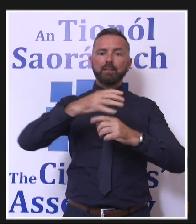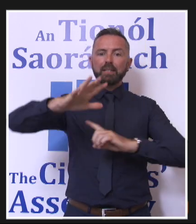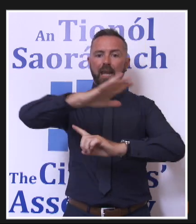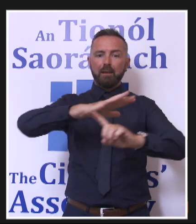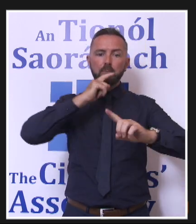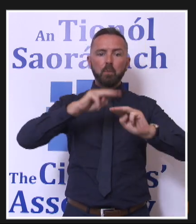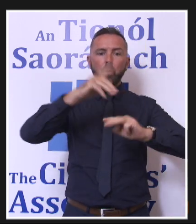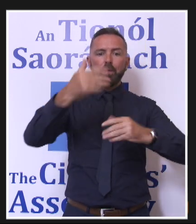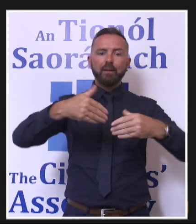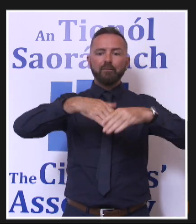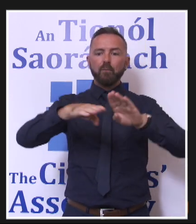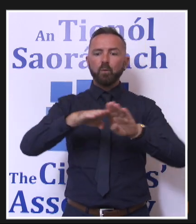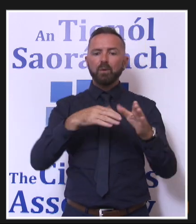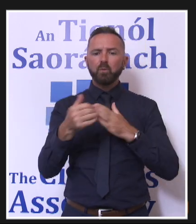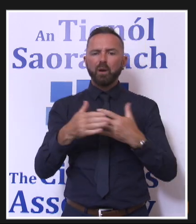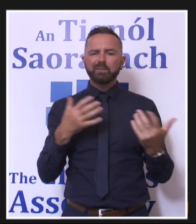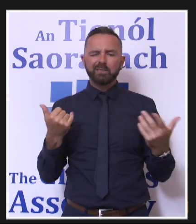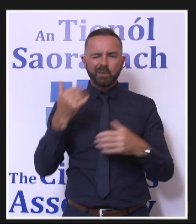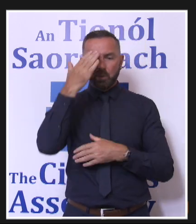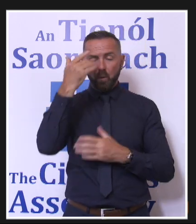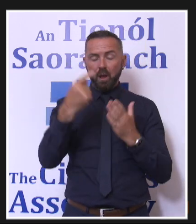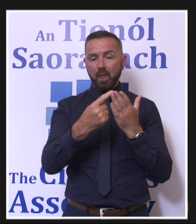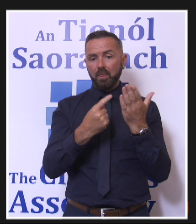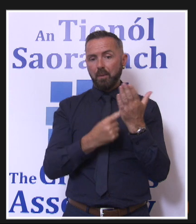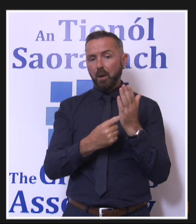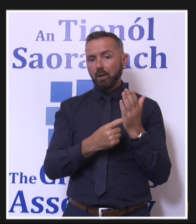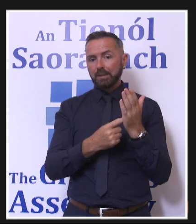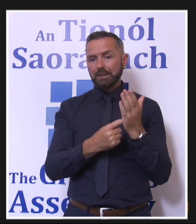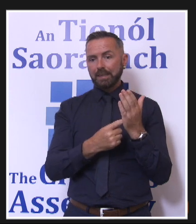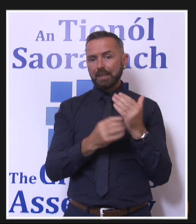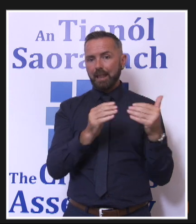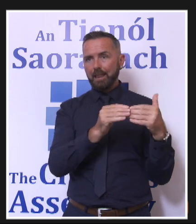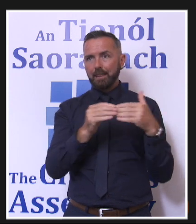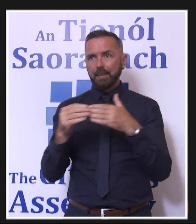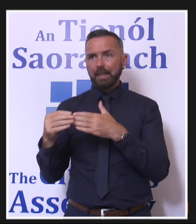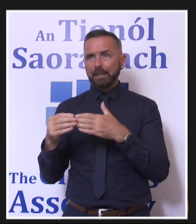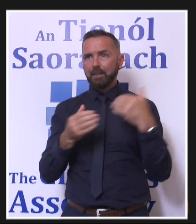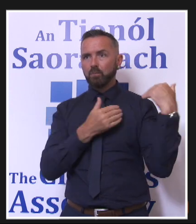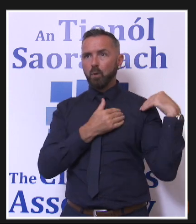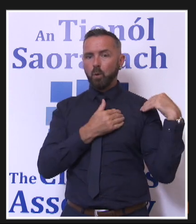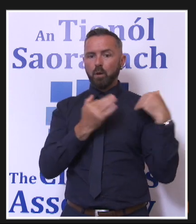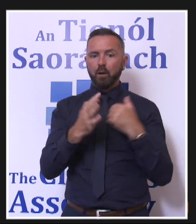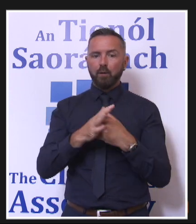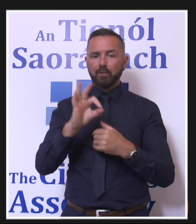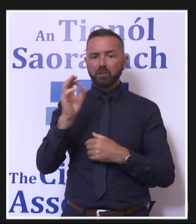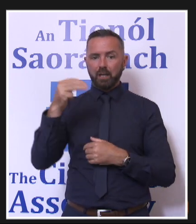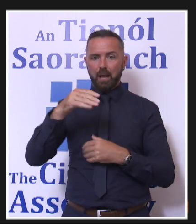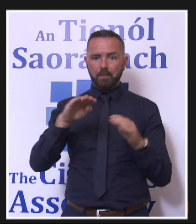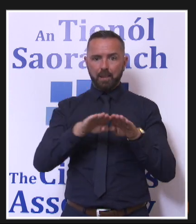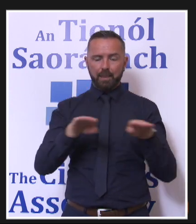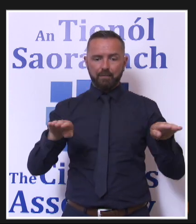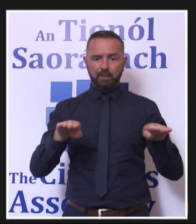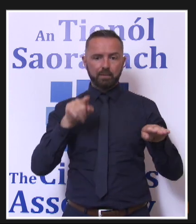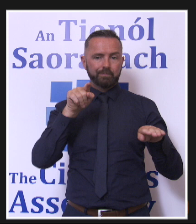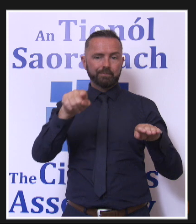they are involved in the sort of, the policy leading role at the GM level. Just